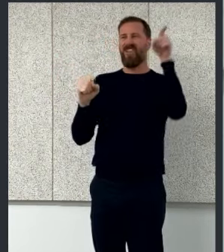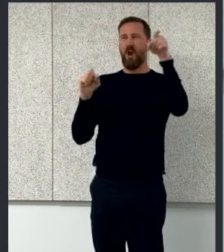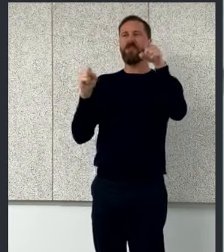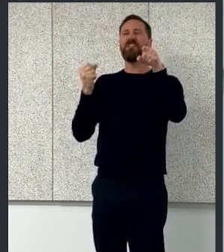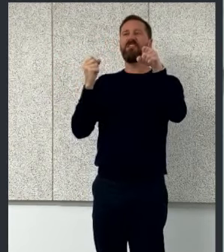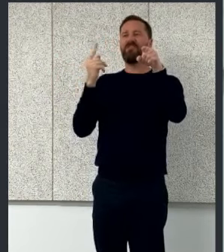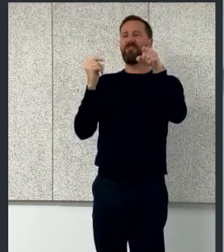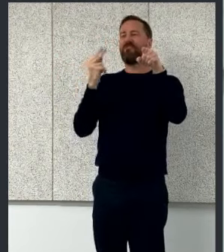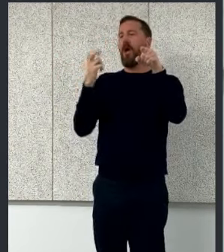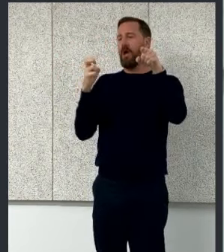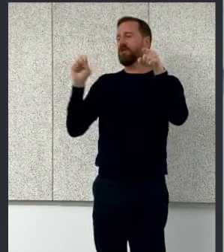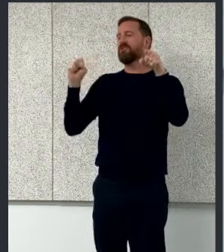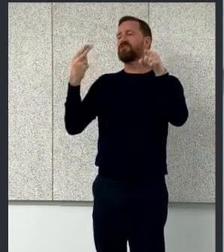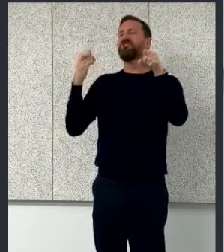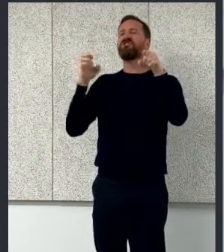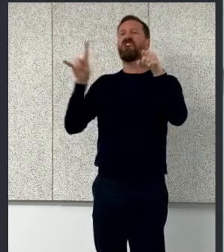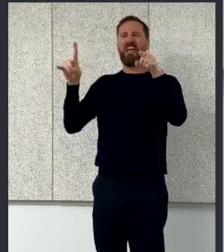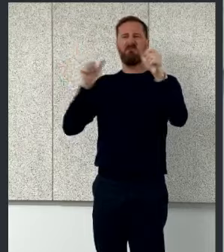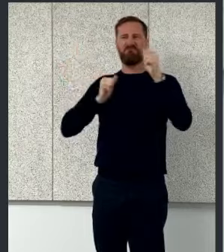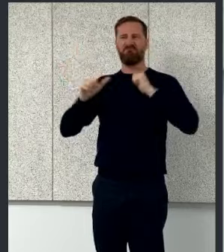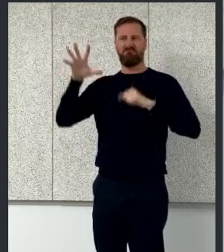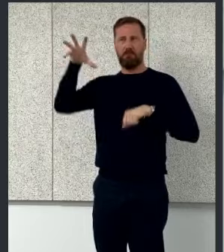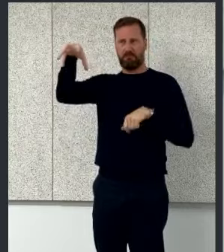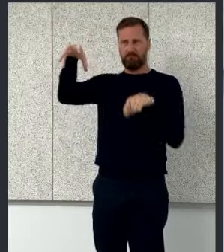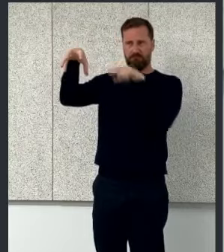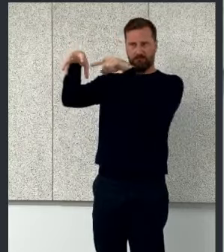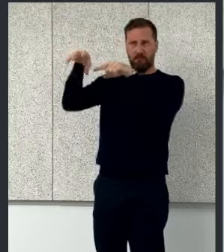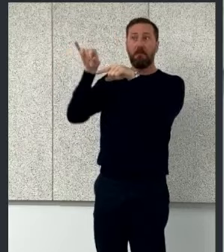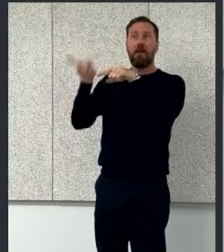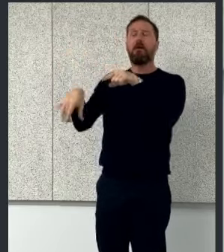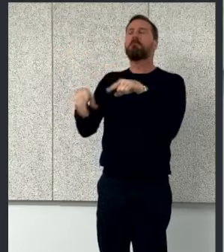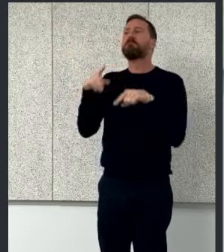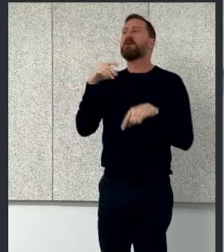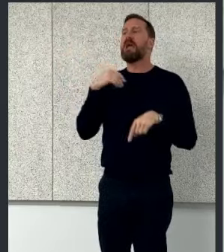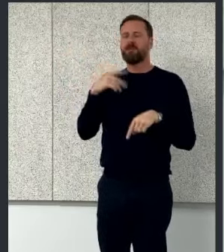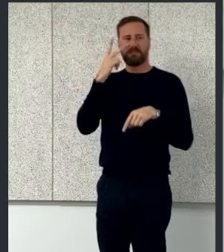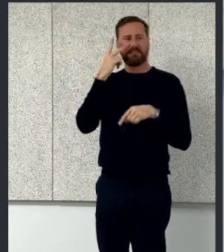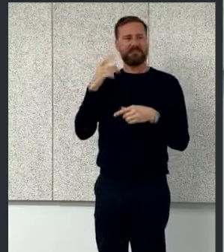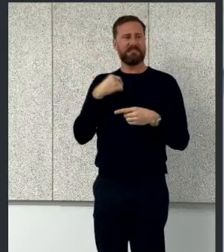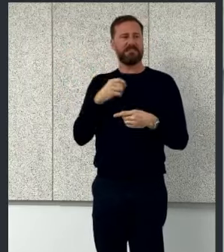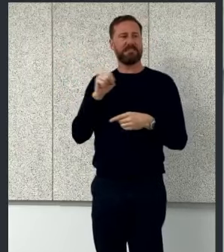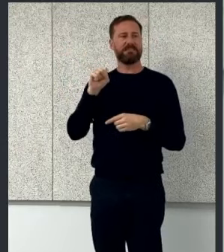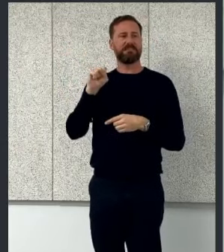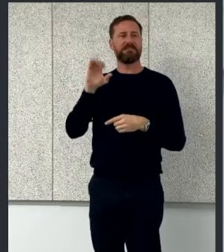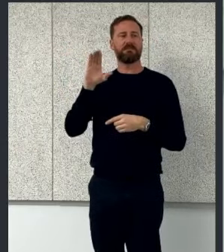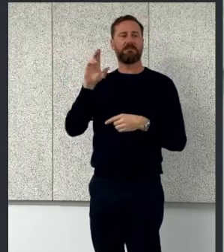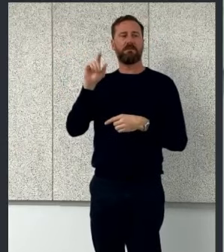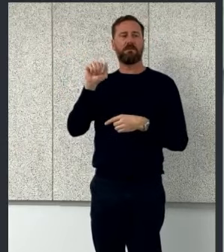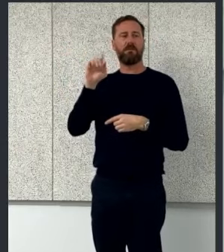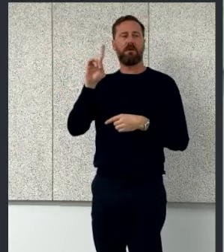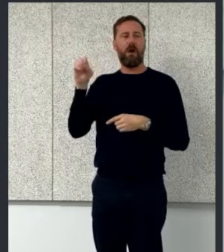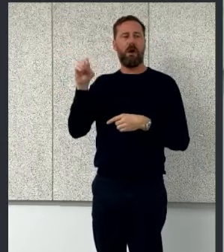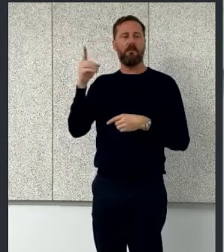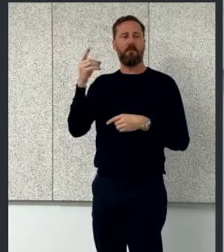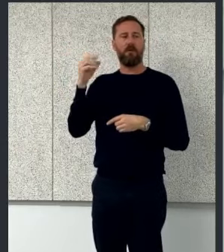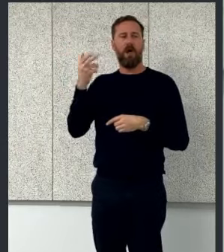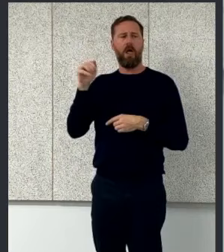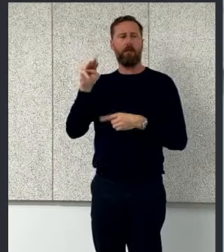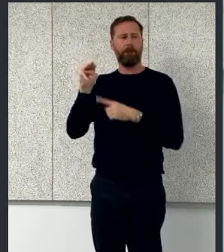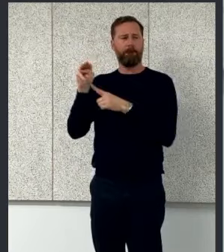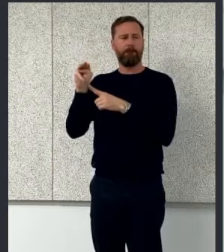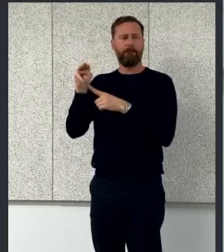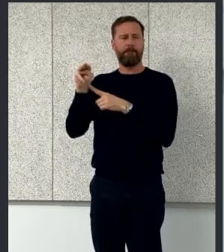Just amazing to see the work that Sondheim was doing at the end of his life and the embrace of